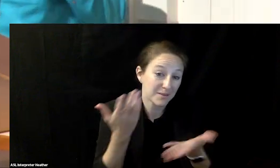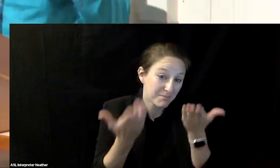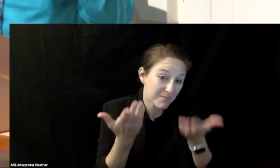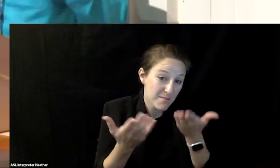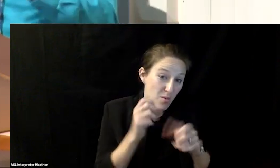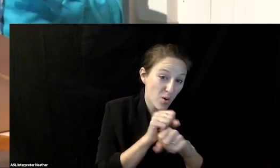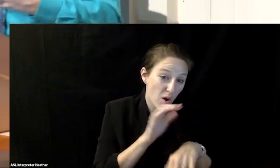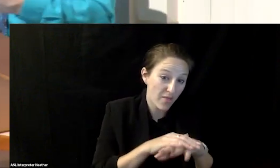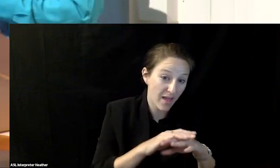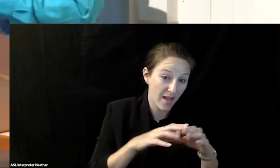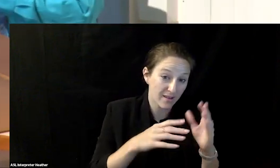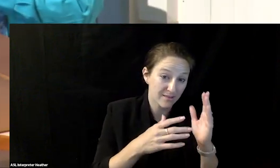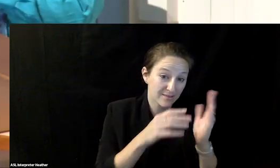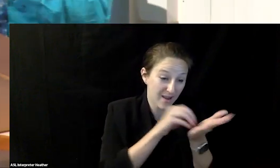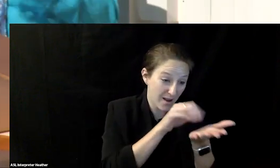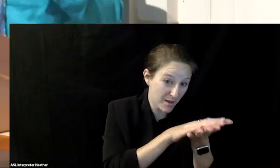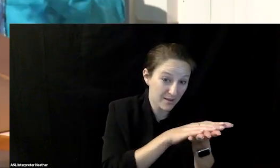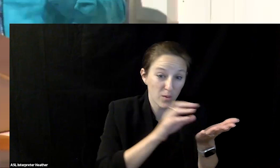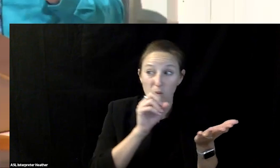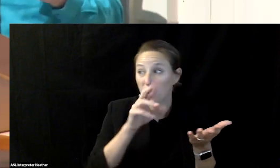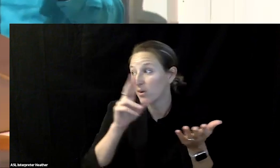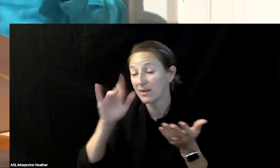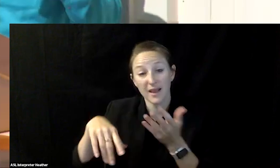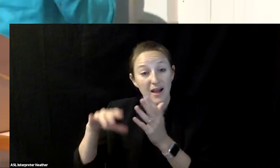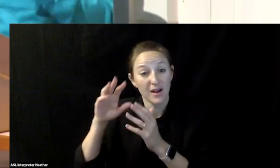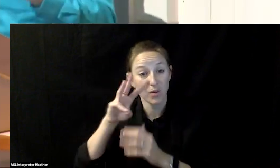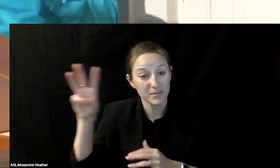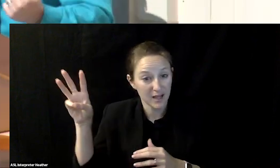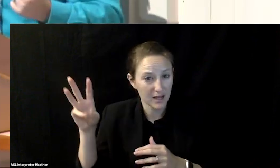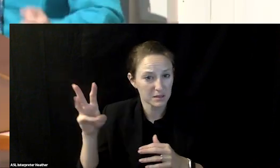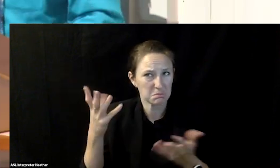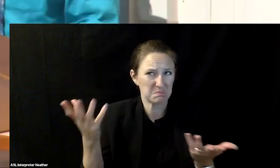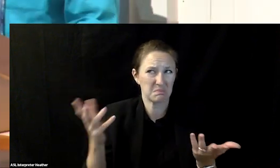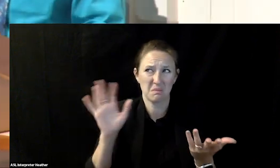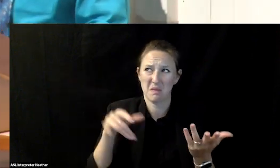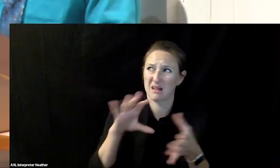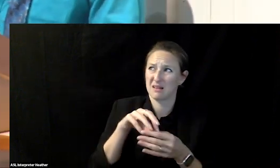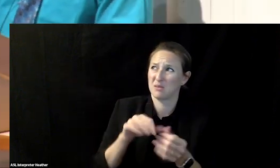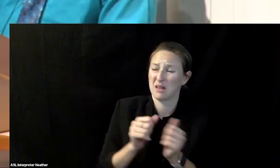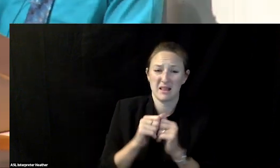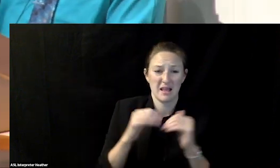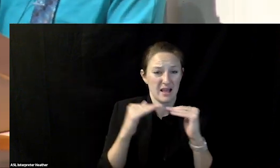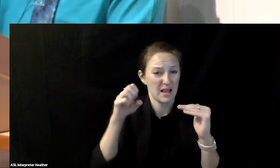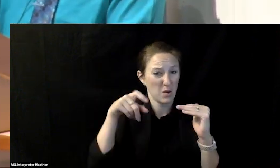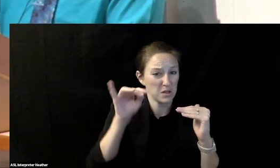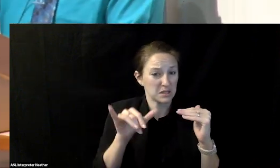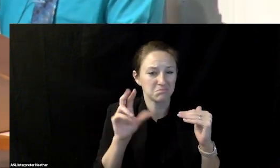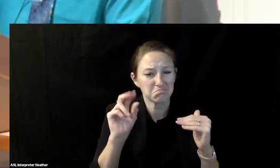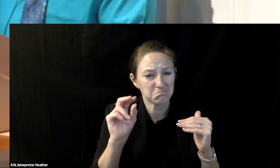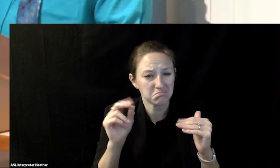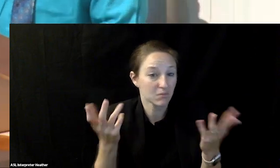website might not be what you think of as an equity mindset, but it absolutely can be.